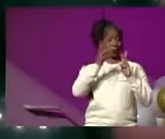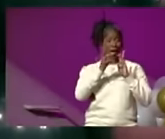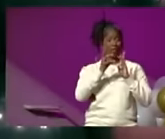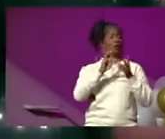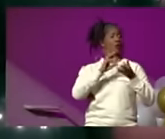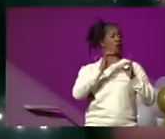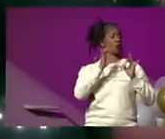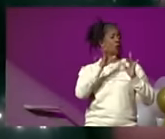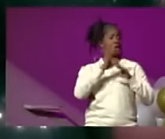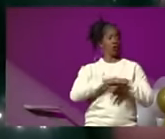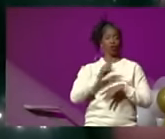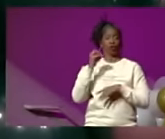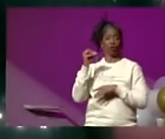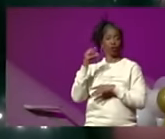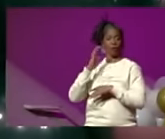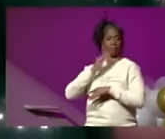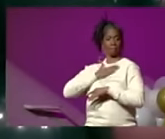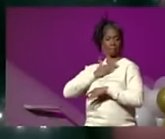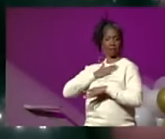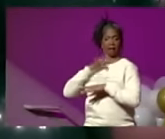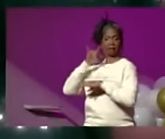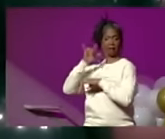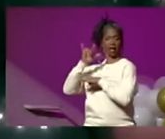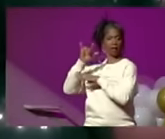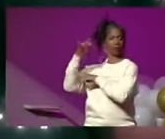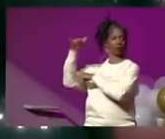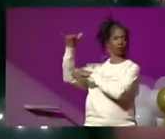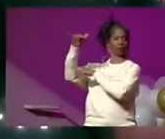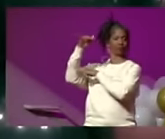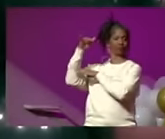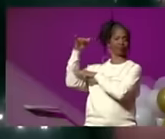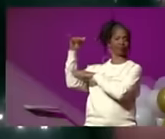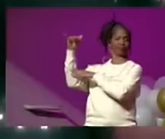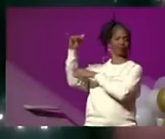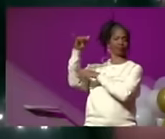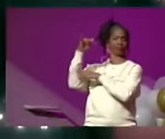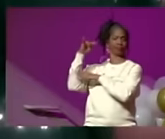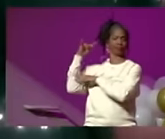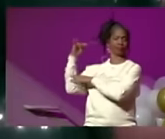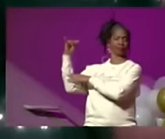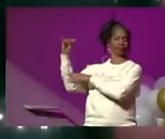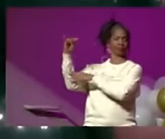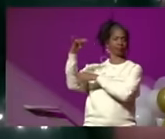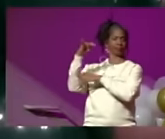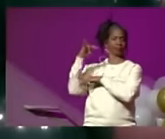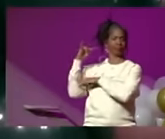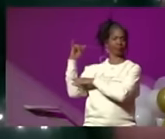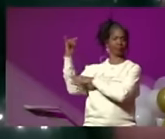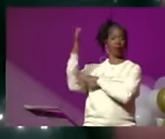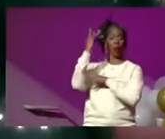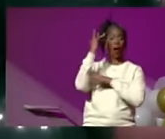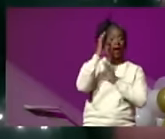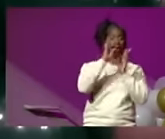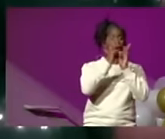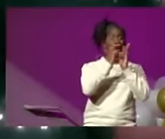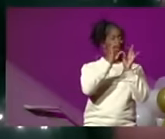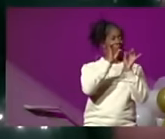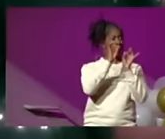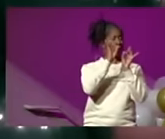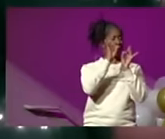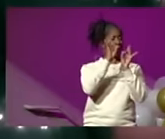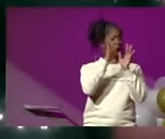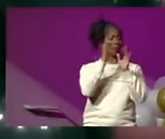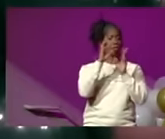we were on hold in Dallas, just going around and around on hold in Dallas because of a weather